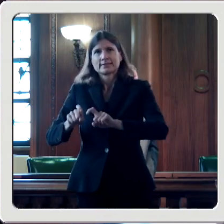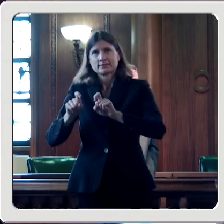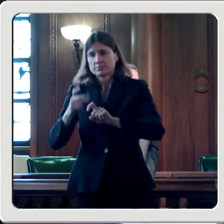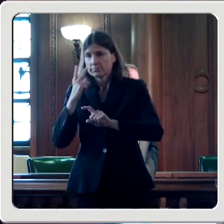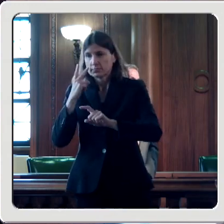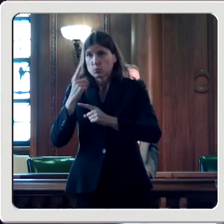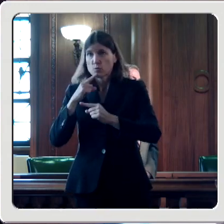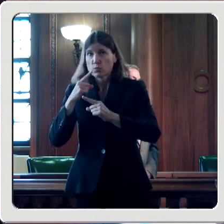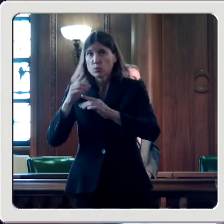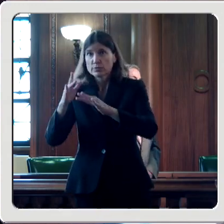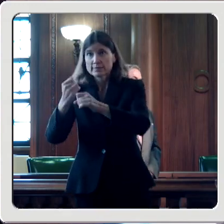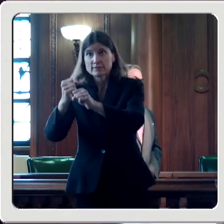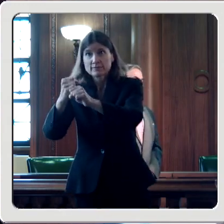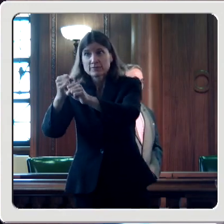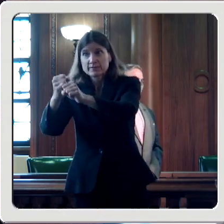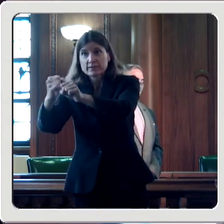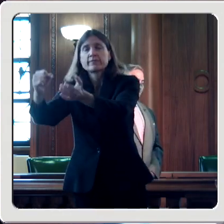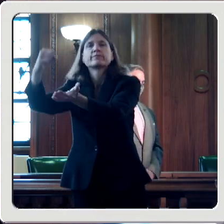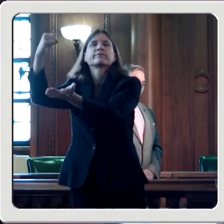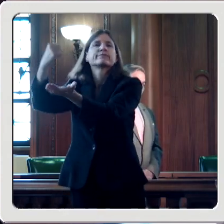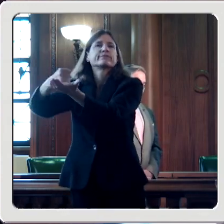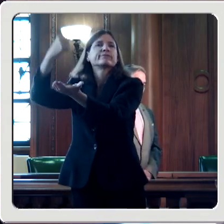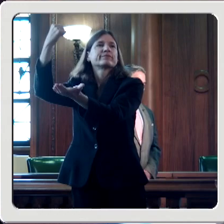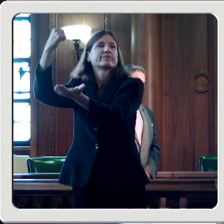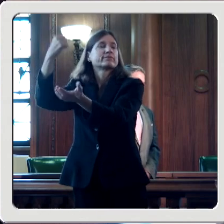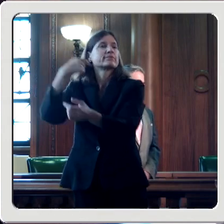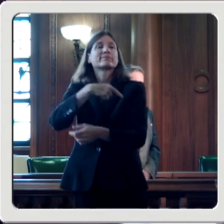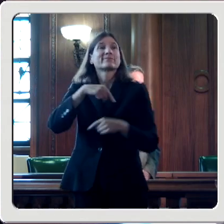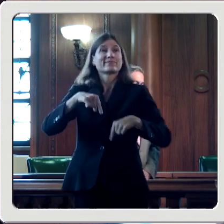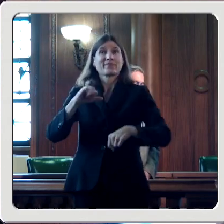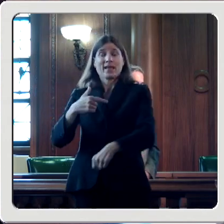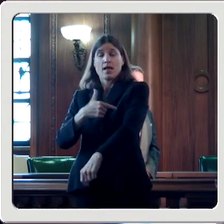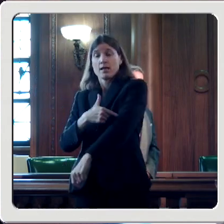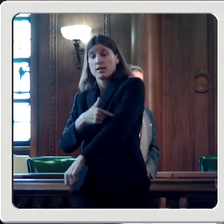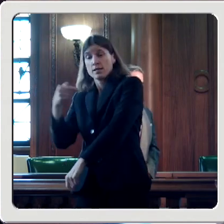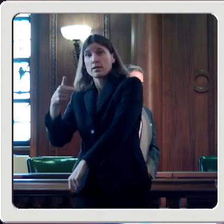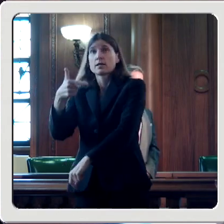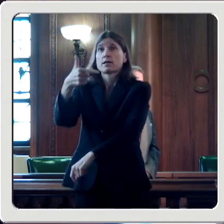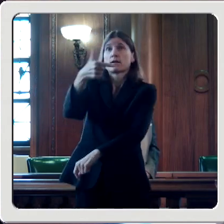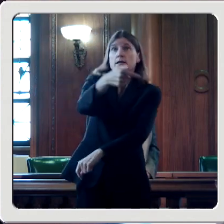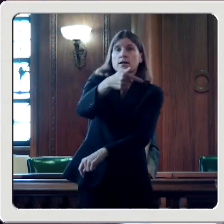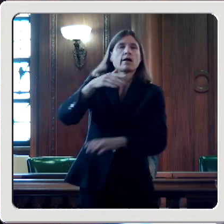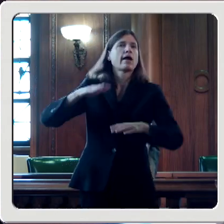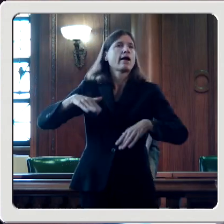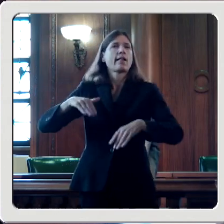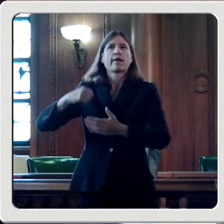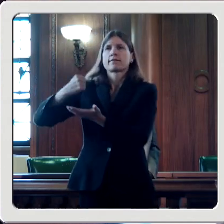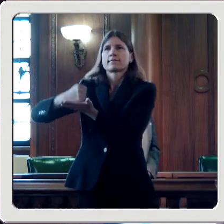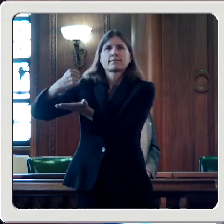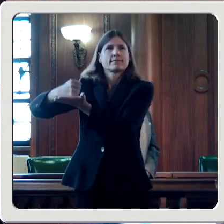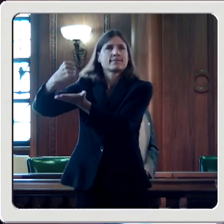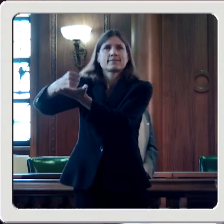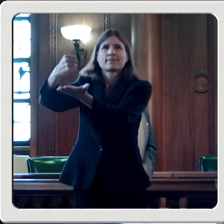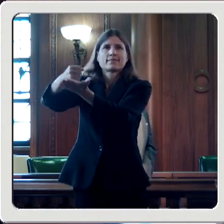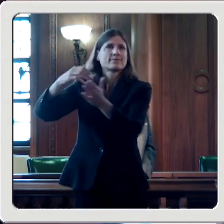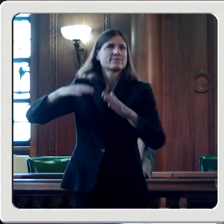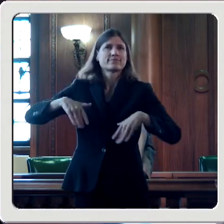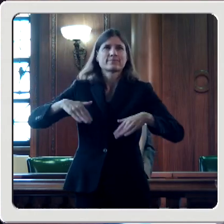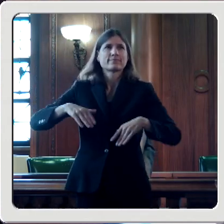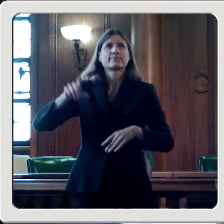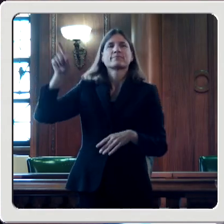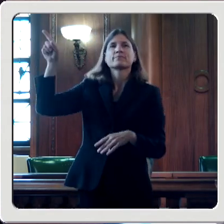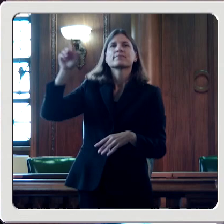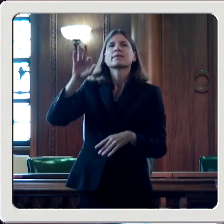have been granted the EUA, the Emergency Use Authorization, since the beginning of this pandemic. Many of the tests that we